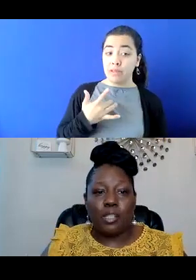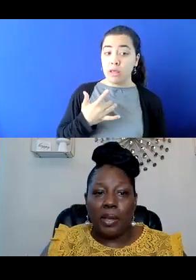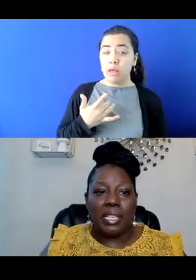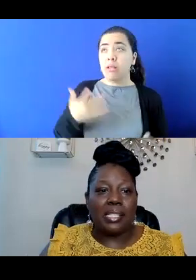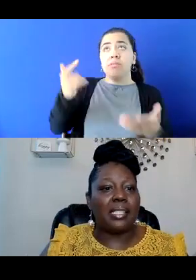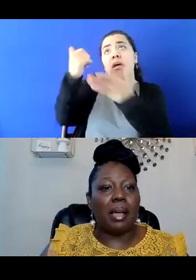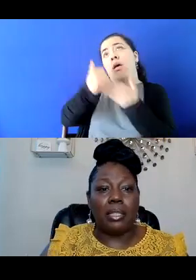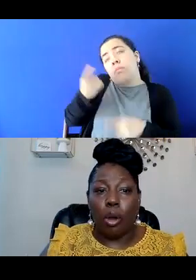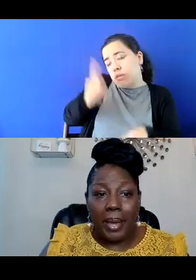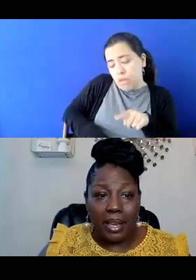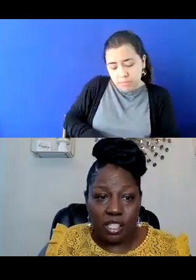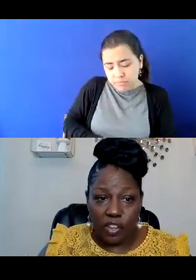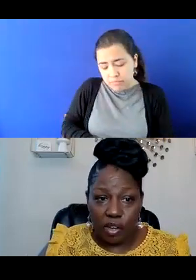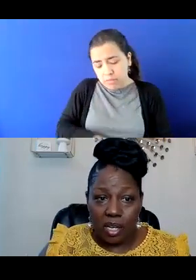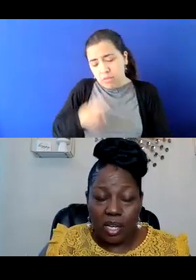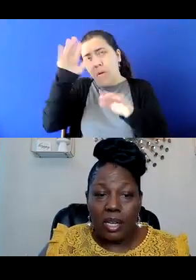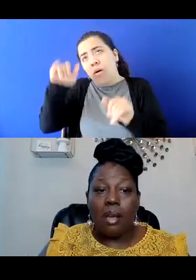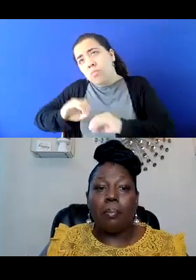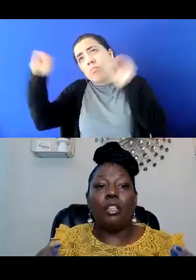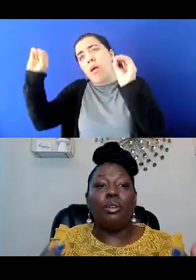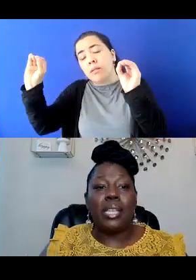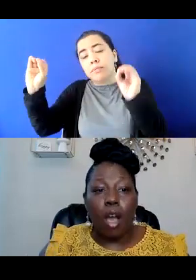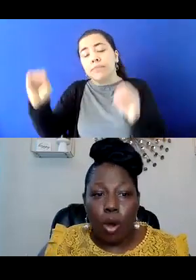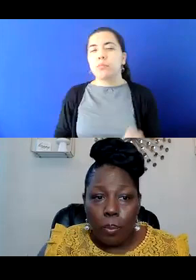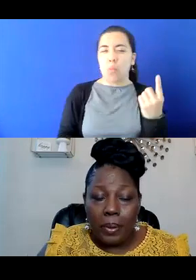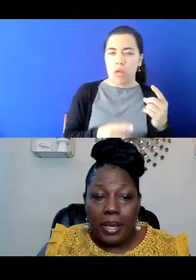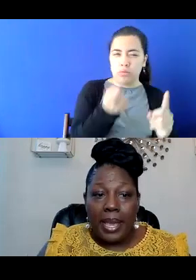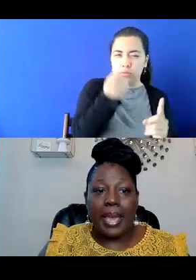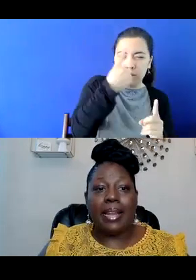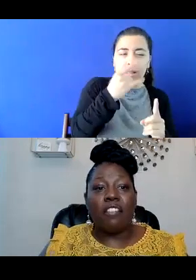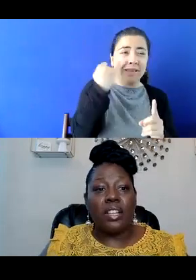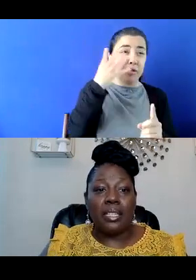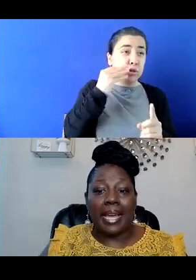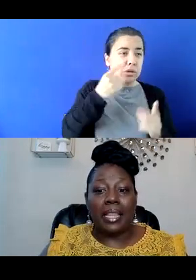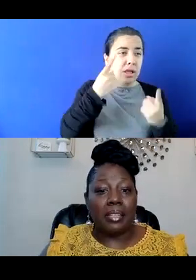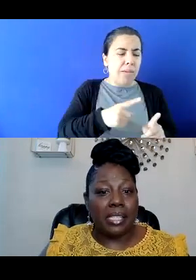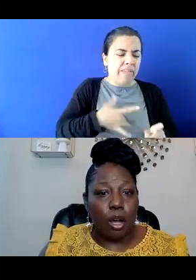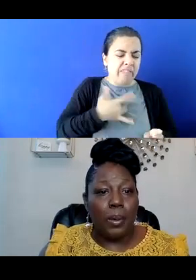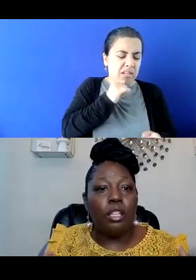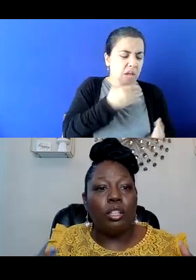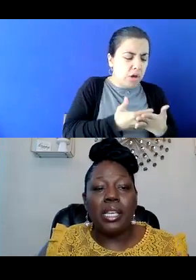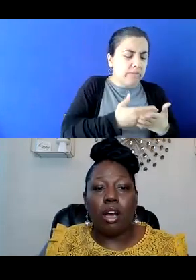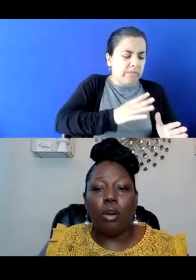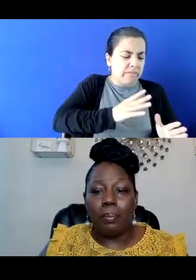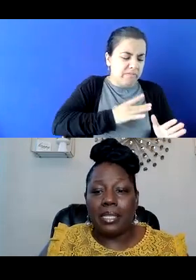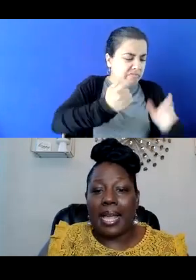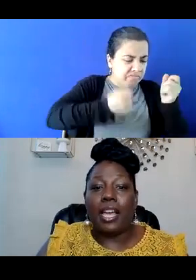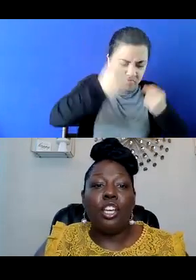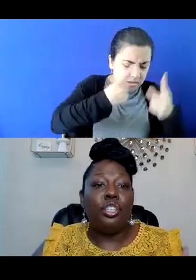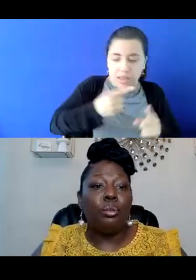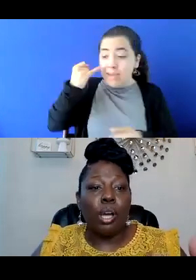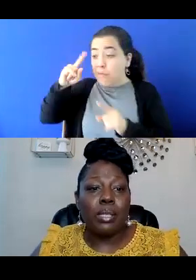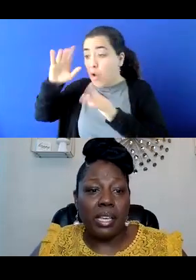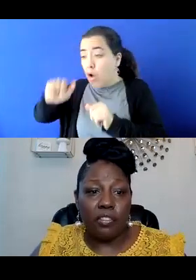have experiences that don't make us feel good, but losing hope and not feeling like there is help, losing hope means